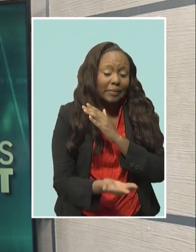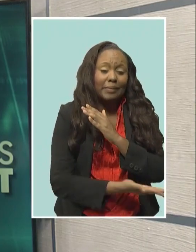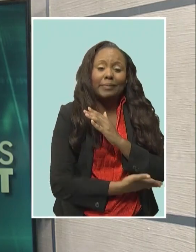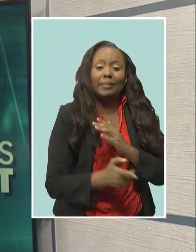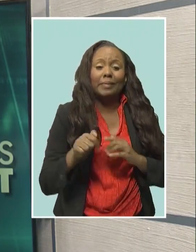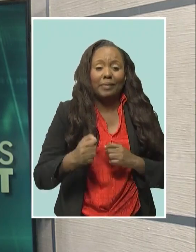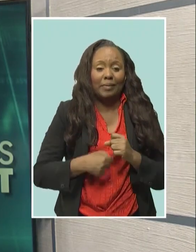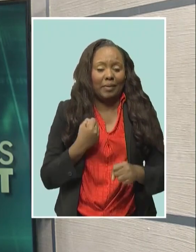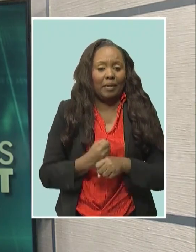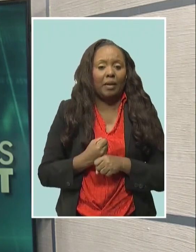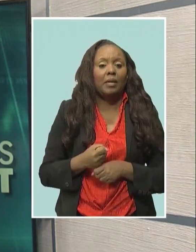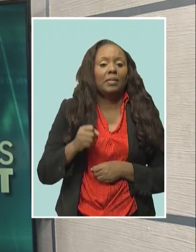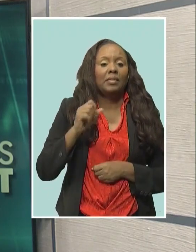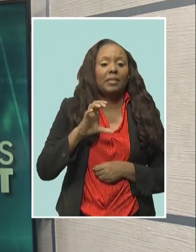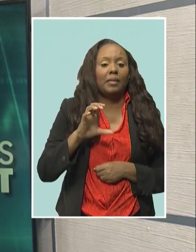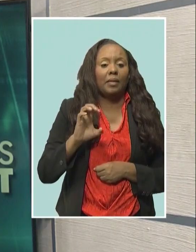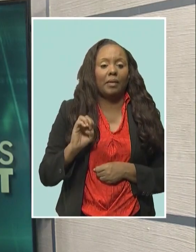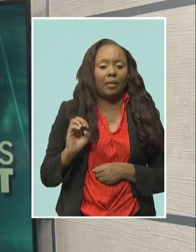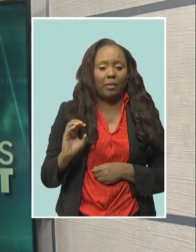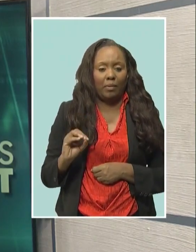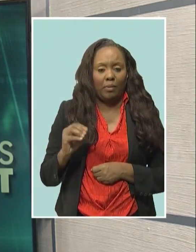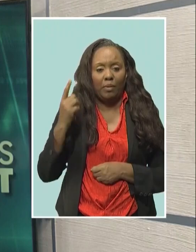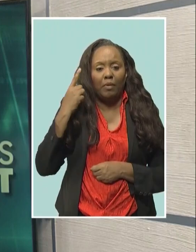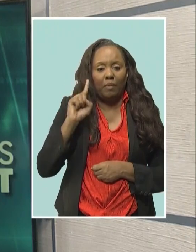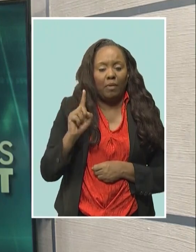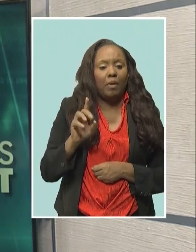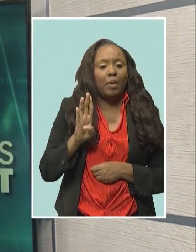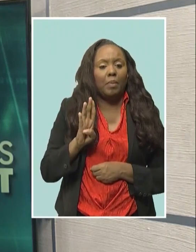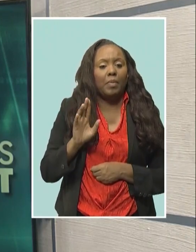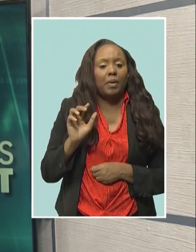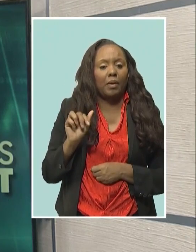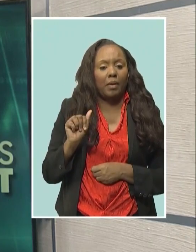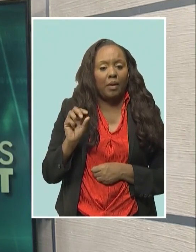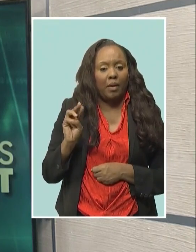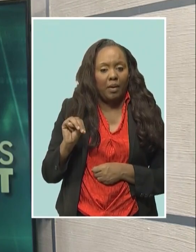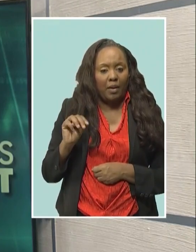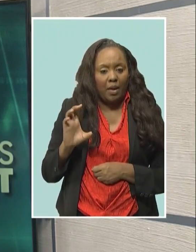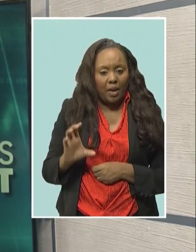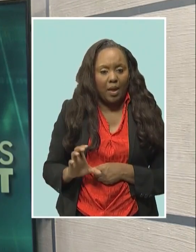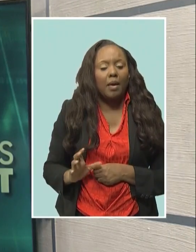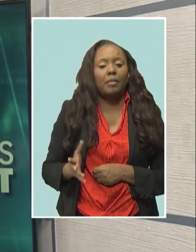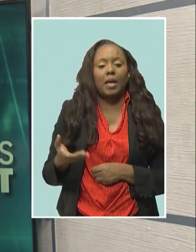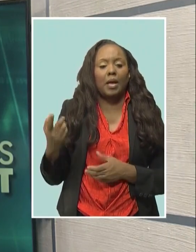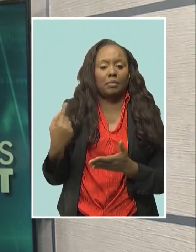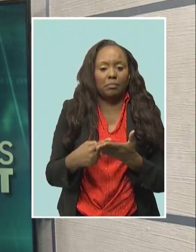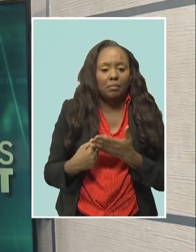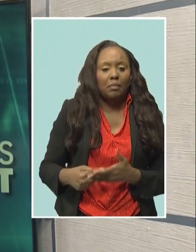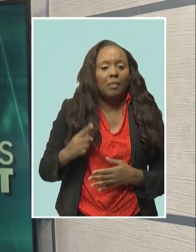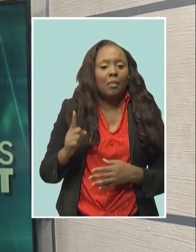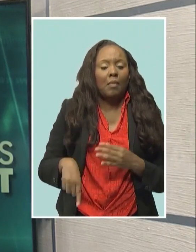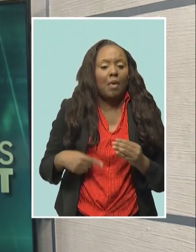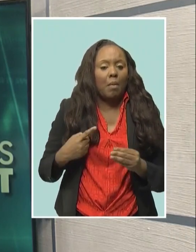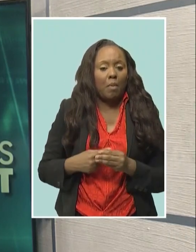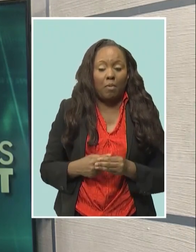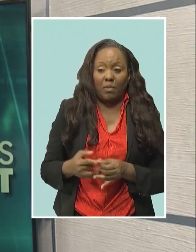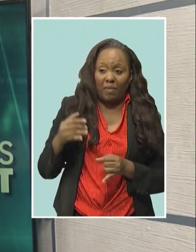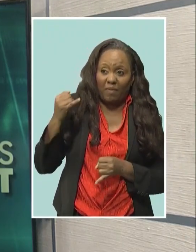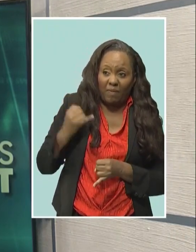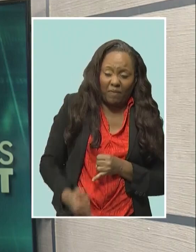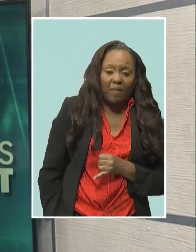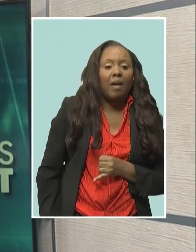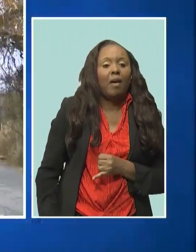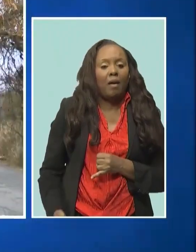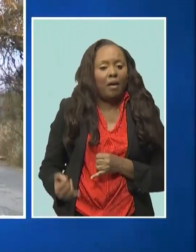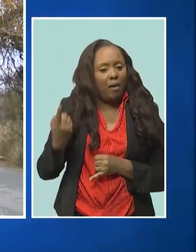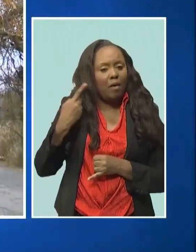Agricultural Management Company, Orlando Atherley, as sugar officials put the finishing touches to this year's sugar harvest. He